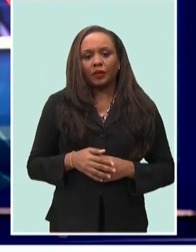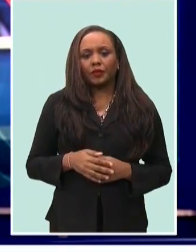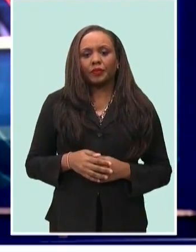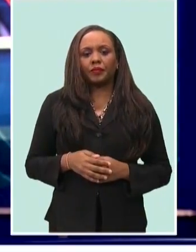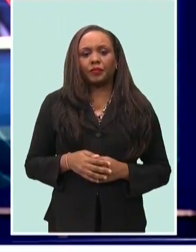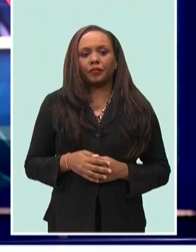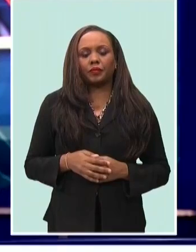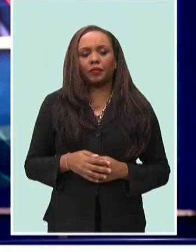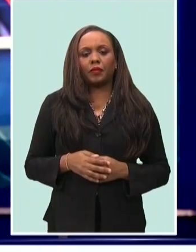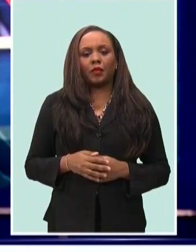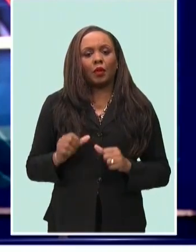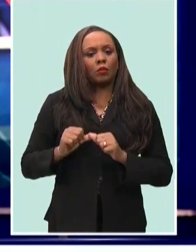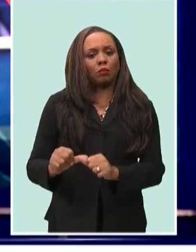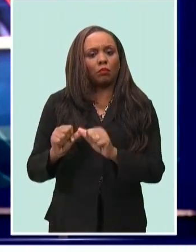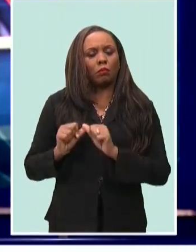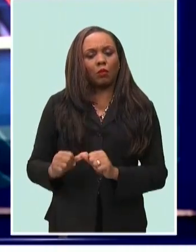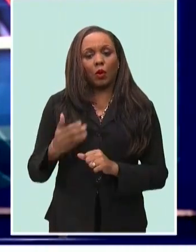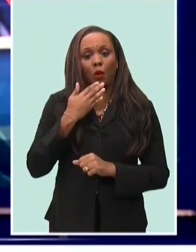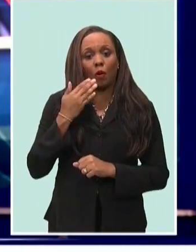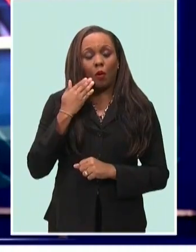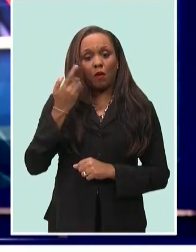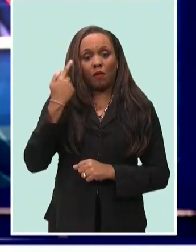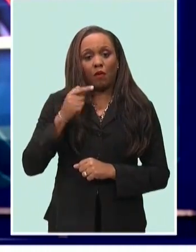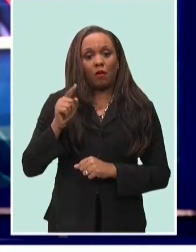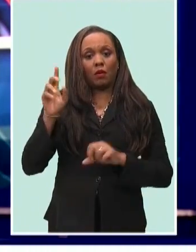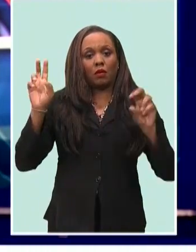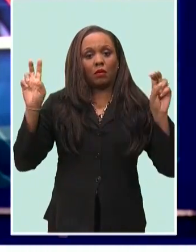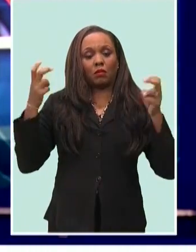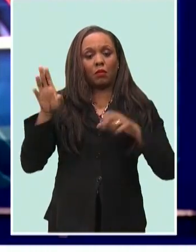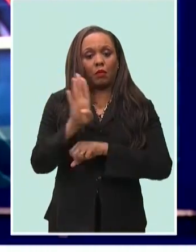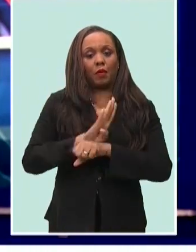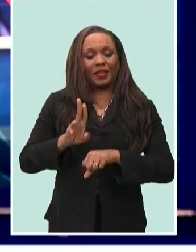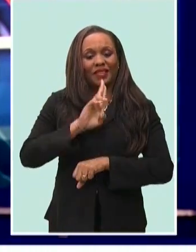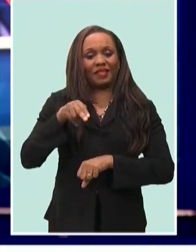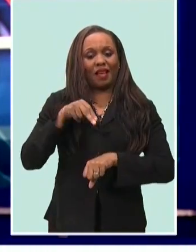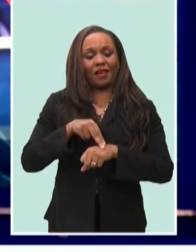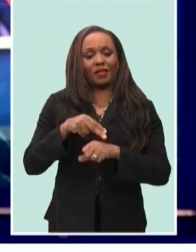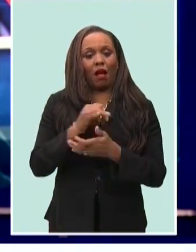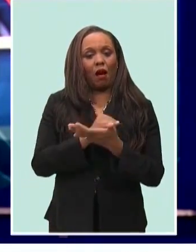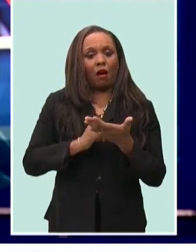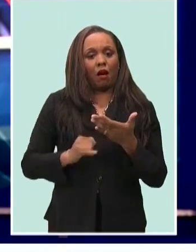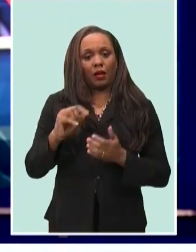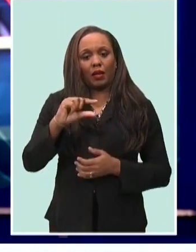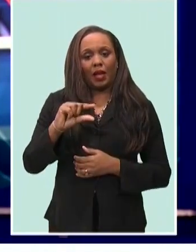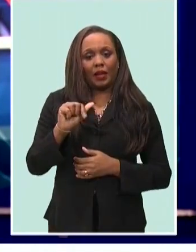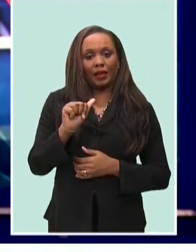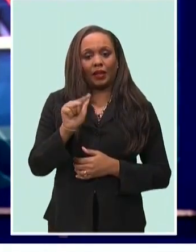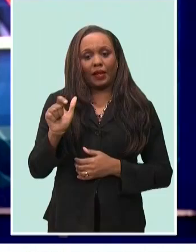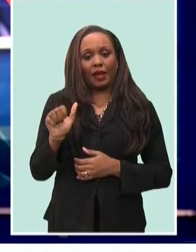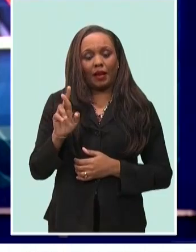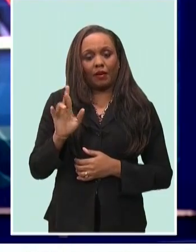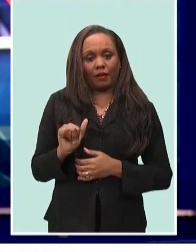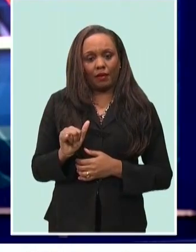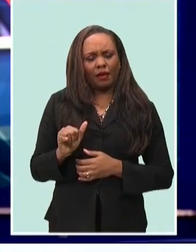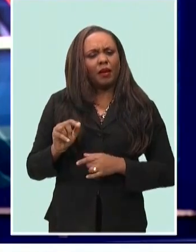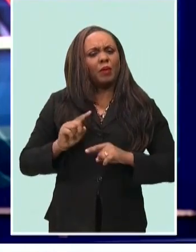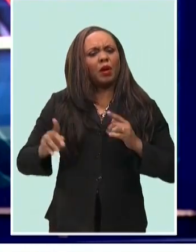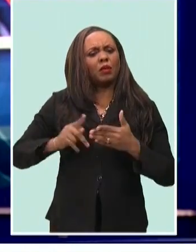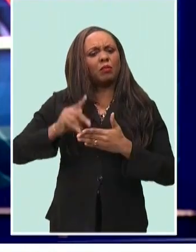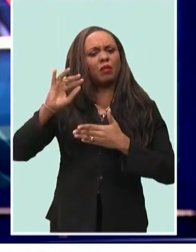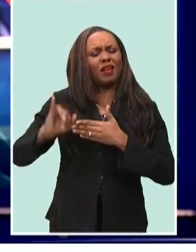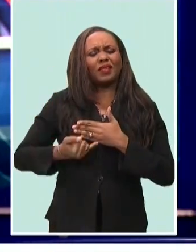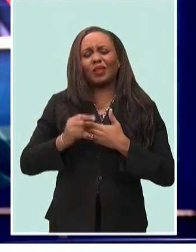Barbados National Art Gallery is still in the works, but the Minister of Culture and the Creative Economy, John King, admits that completing the project